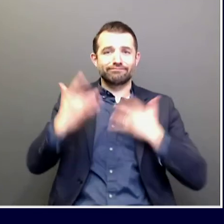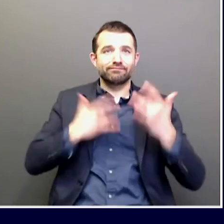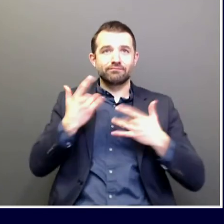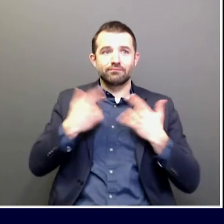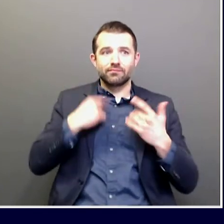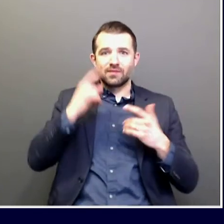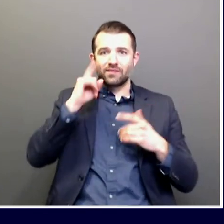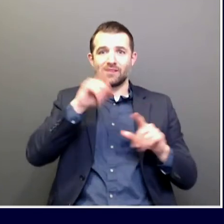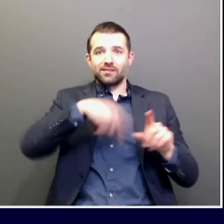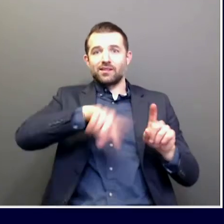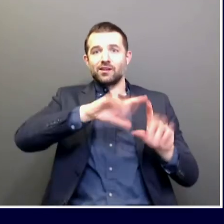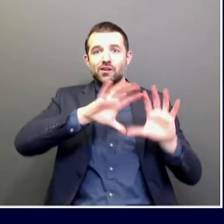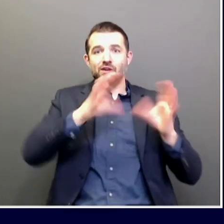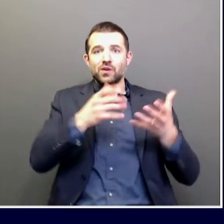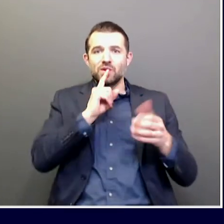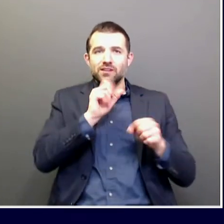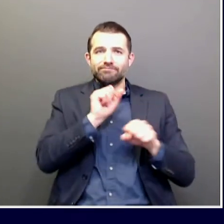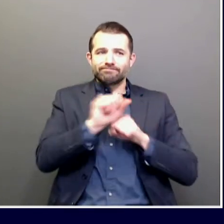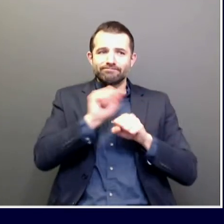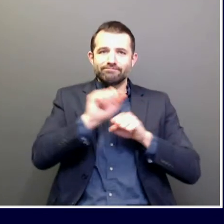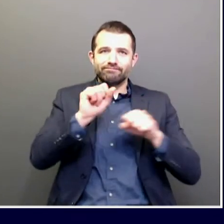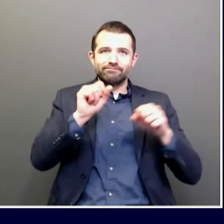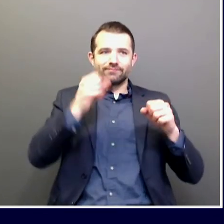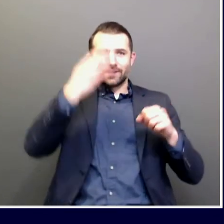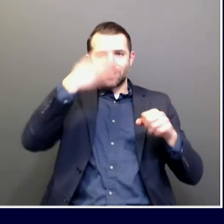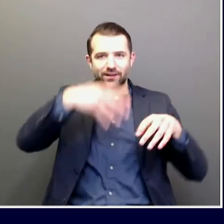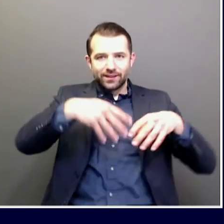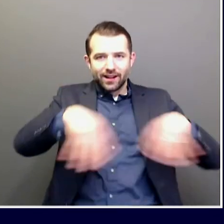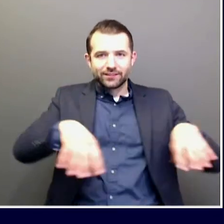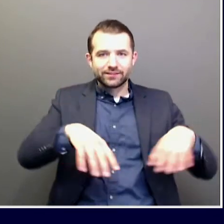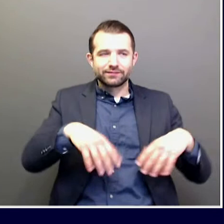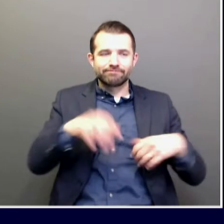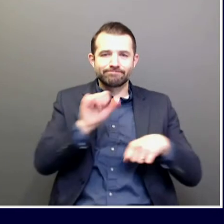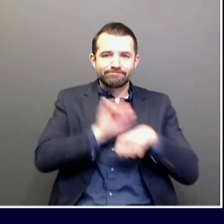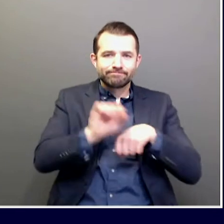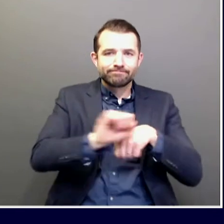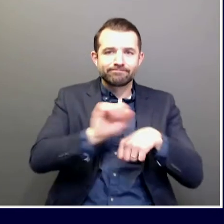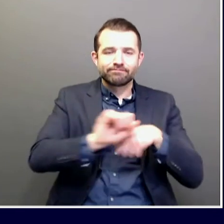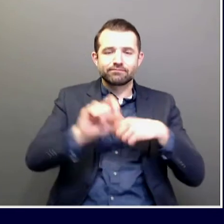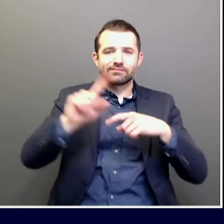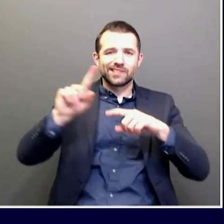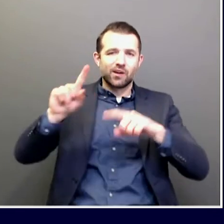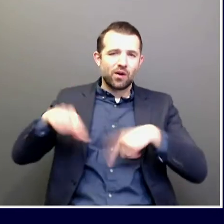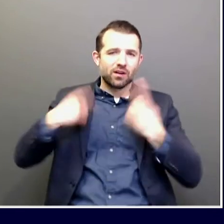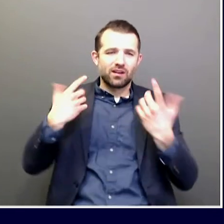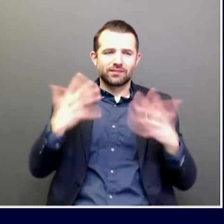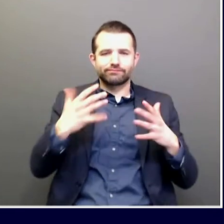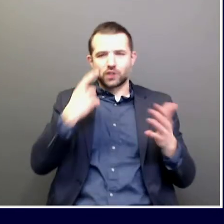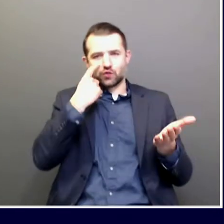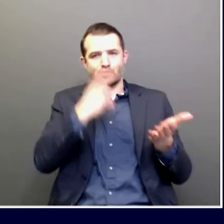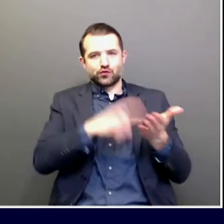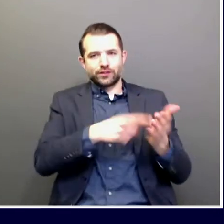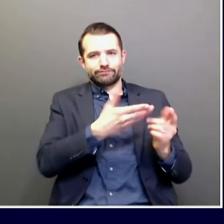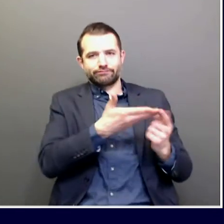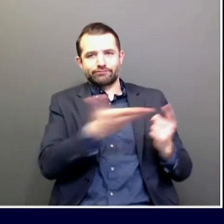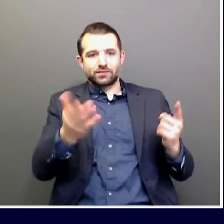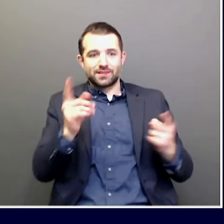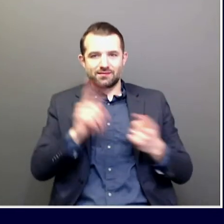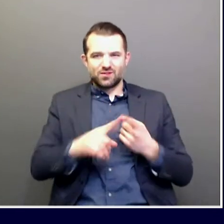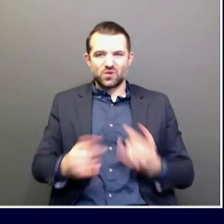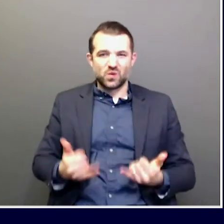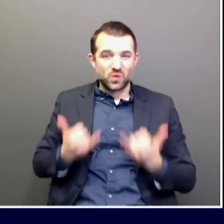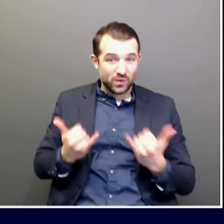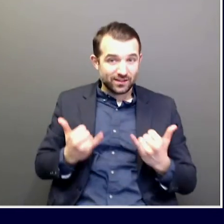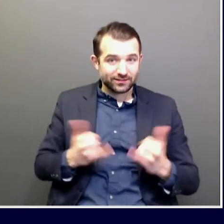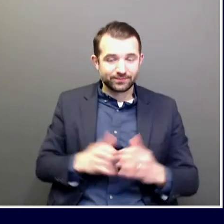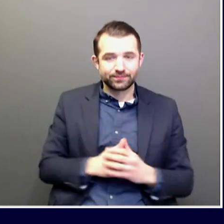just something we've talked about in a couple of different of these briefings. We've heard that the symptoms of Omicron